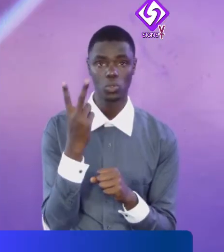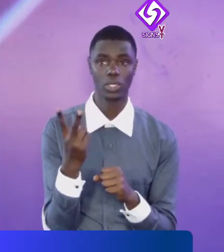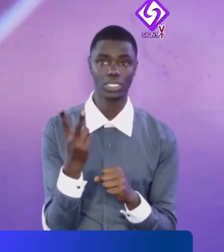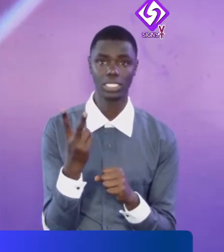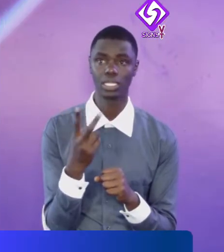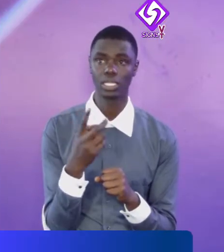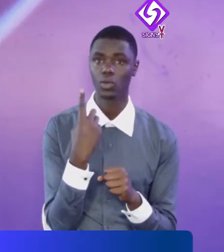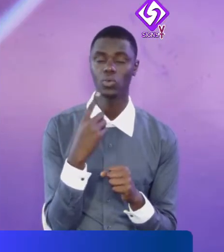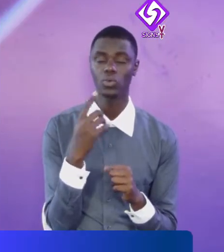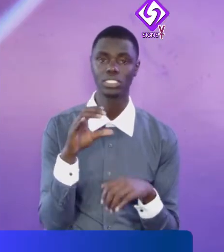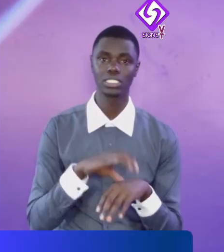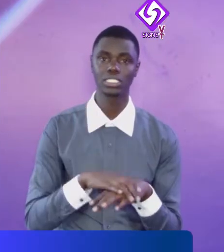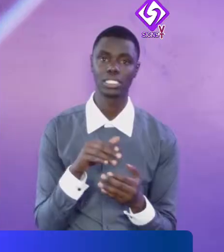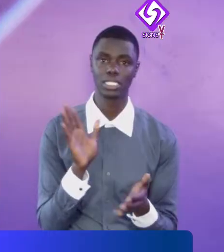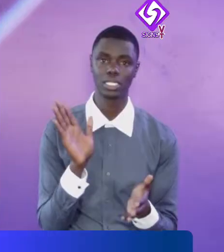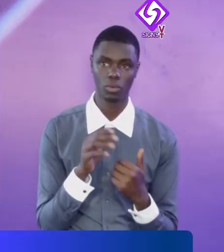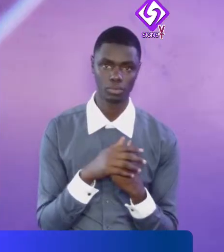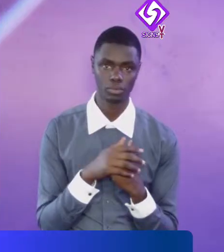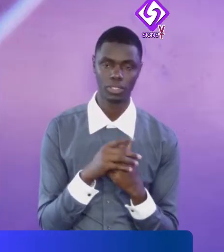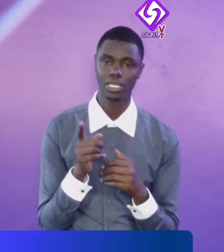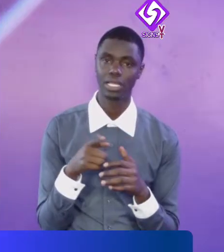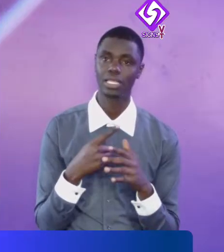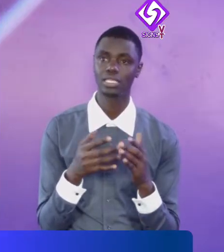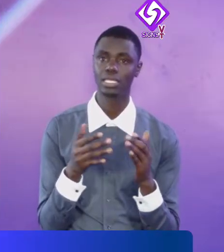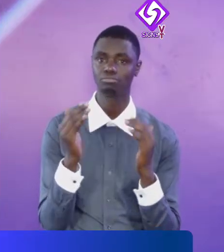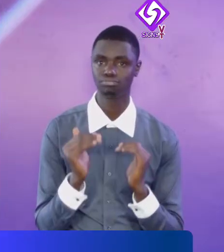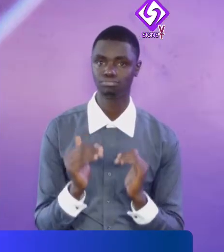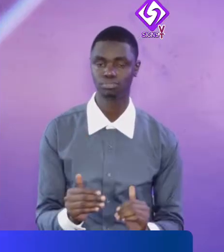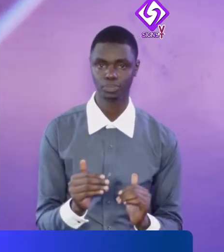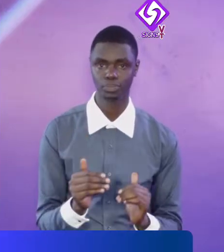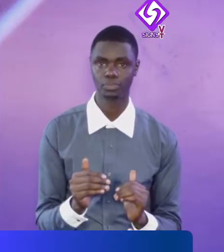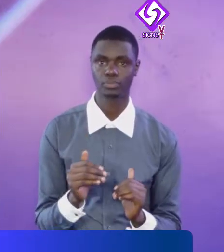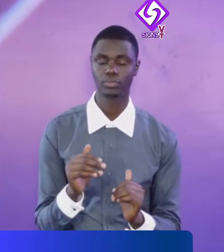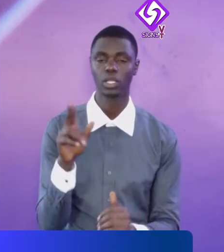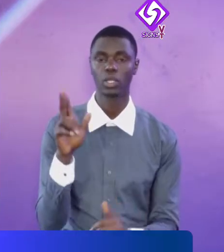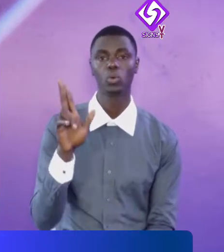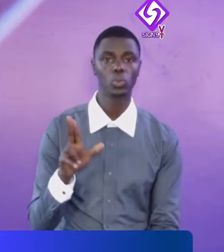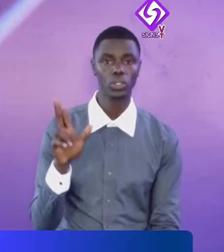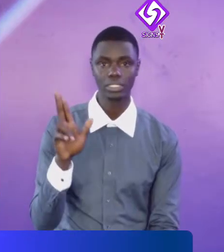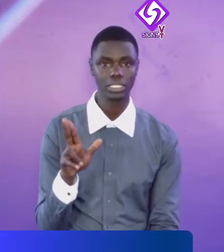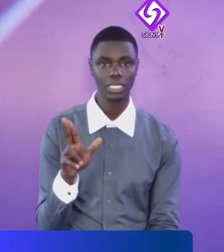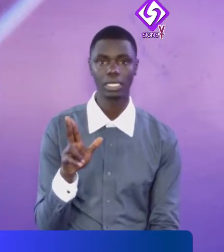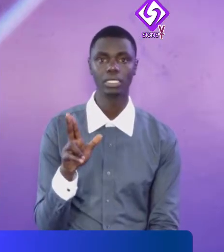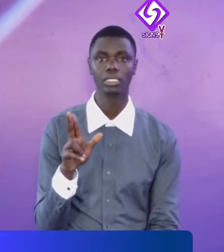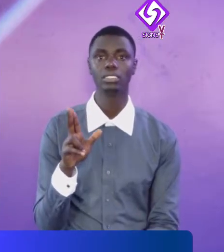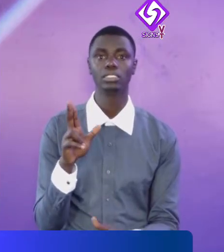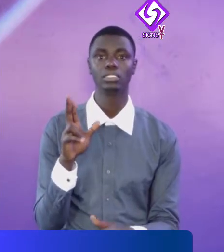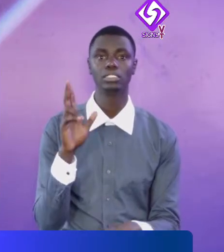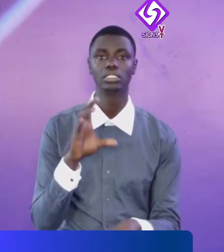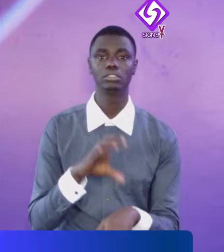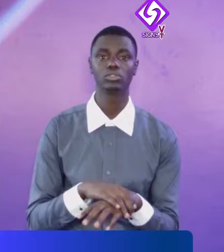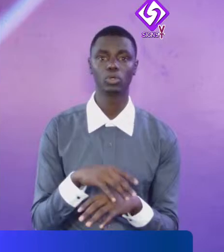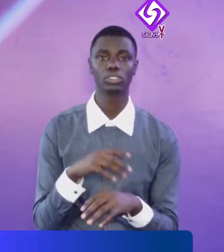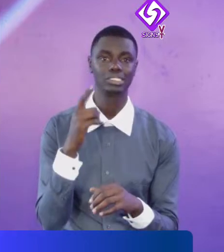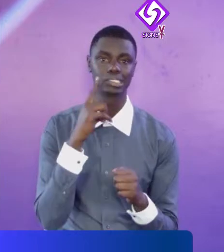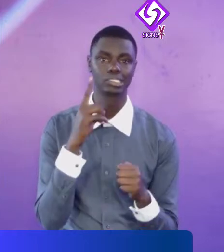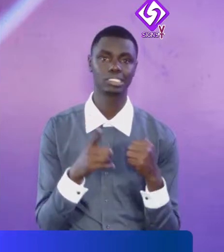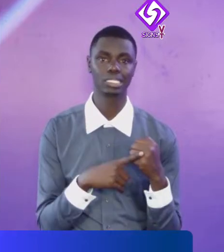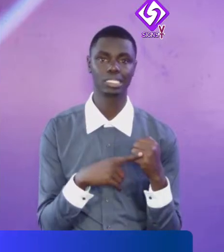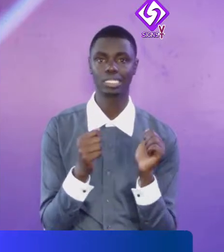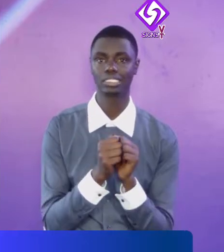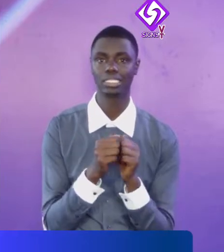more. Then you come to Uhuru Kenyatta. He gobbled